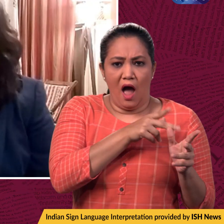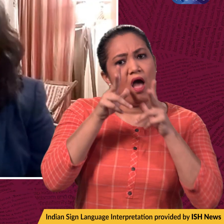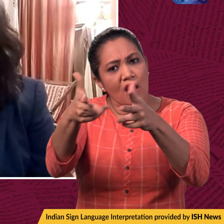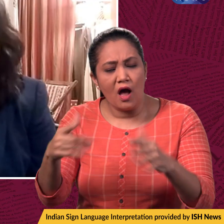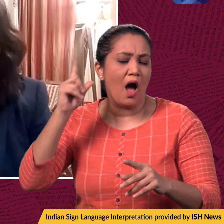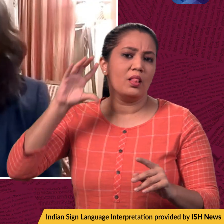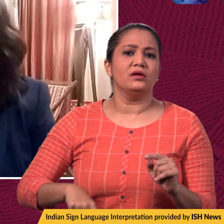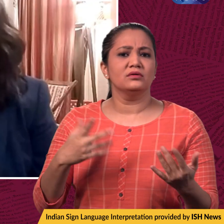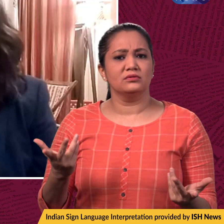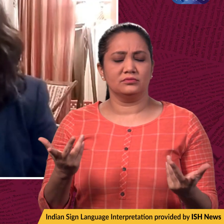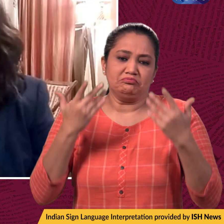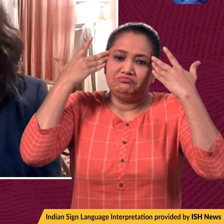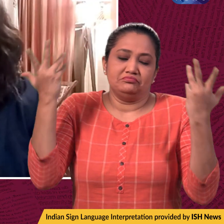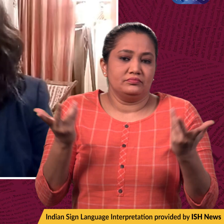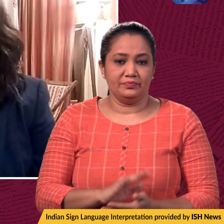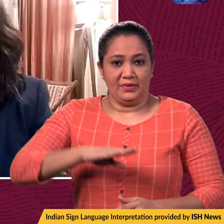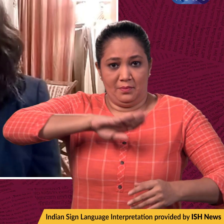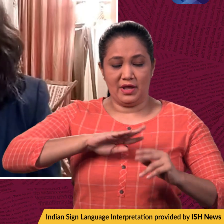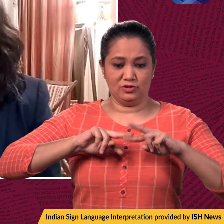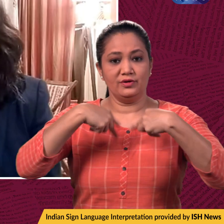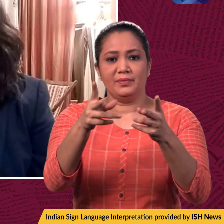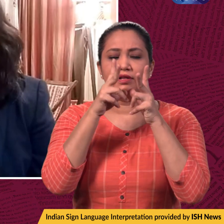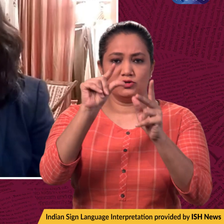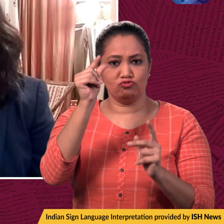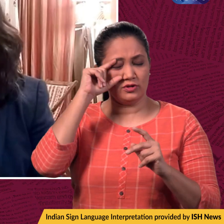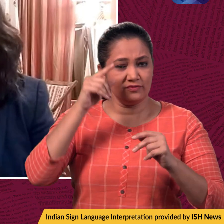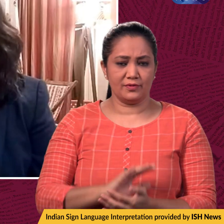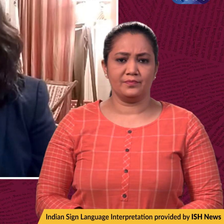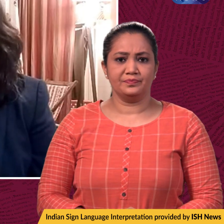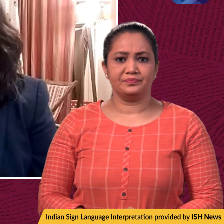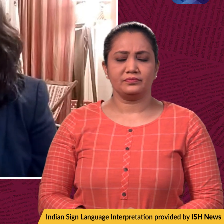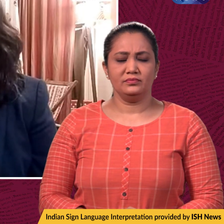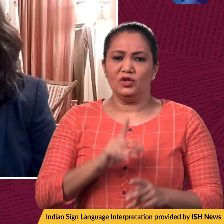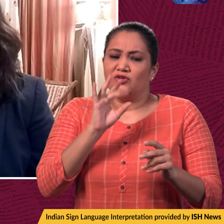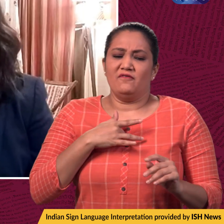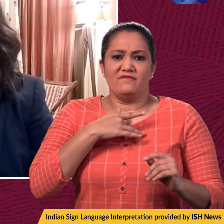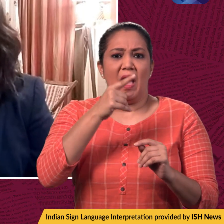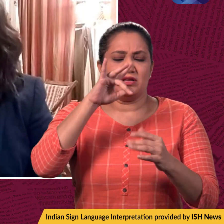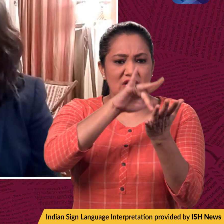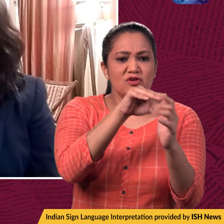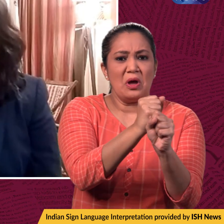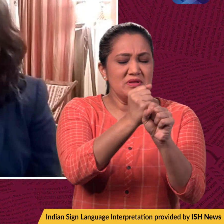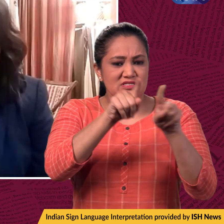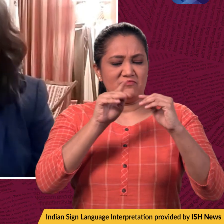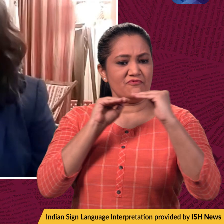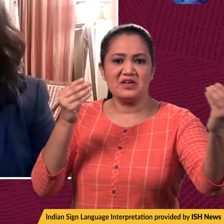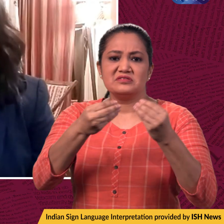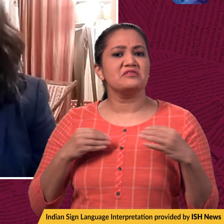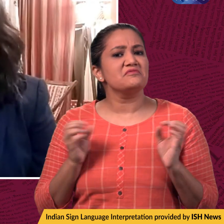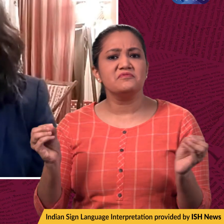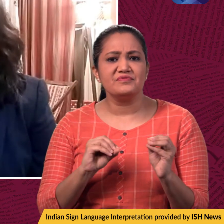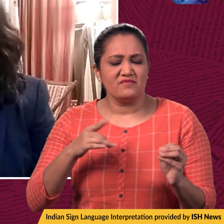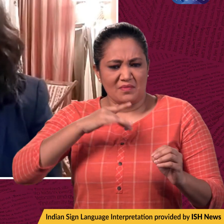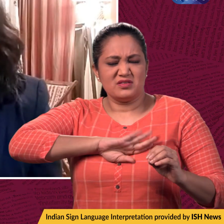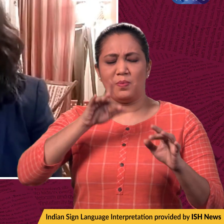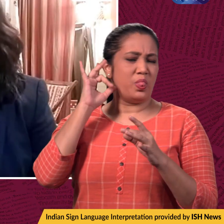Now, reacting to this, Maharashtra Chief Minister Uddhav Thackeray has said that the centre has been meting out stepmotherly treatment